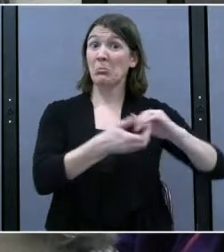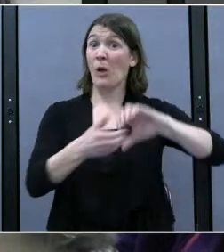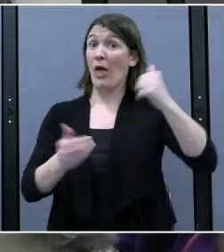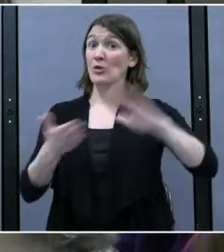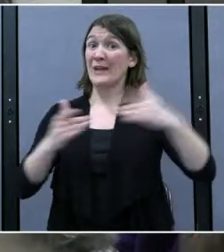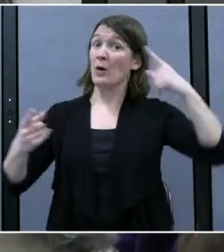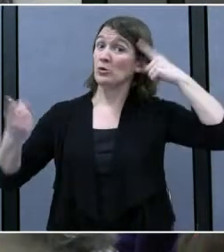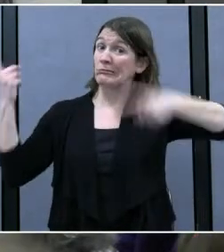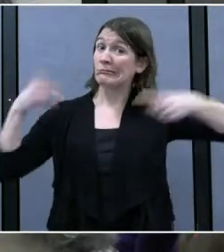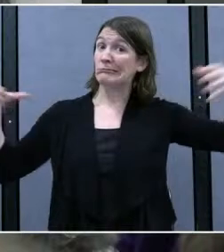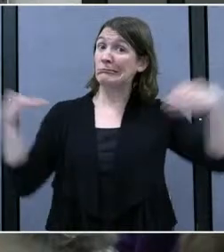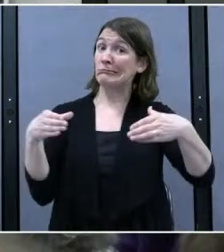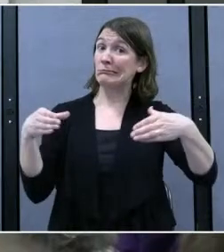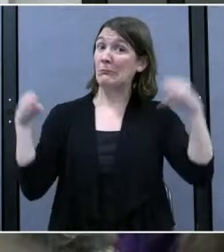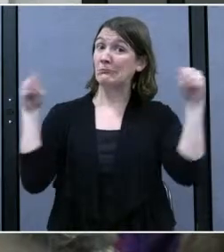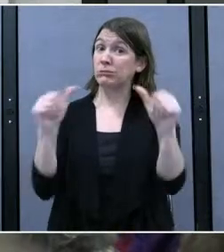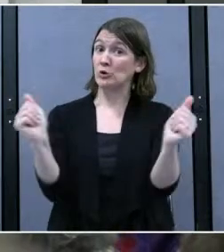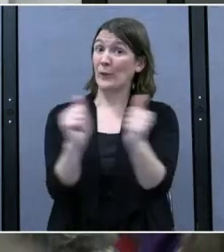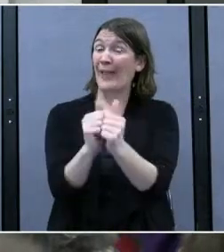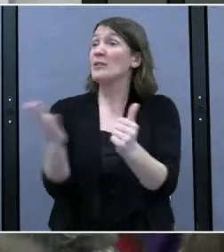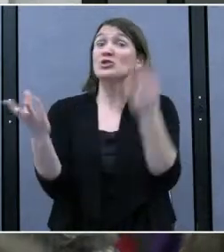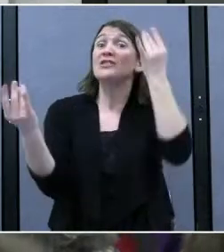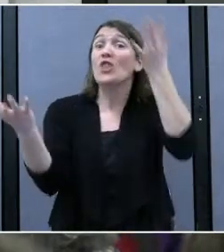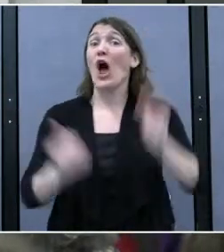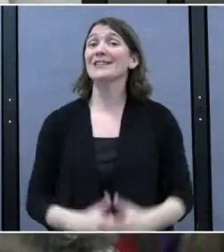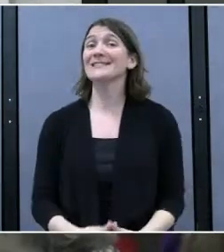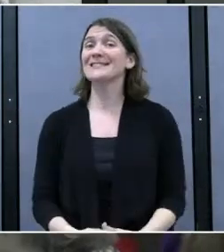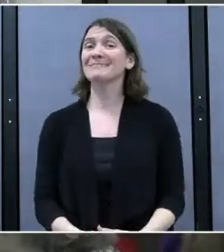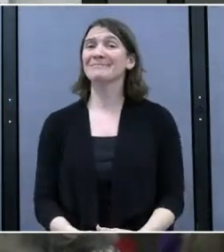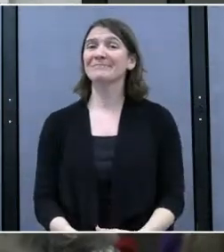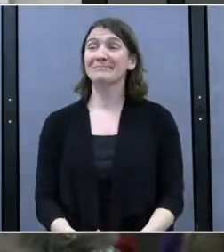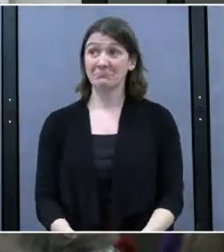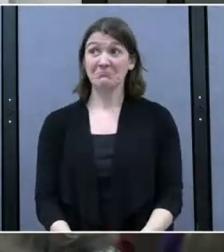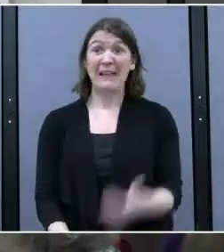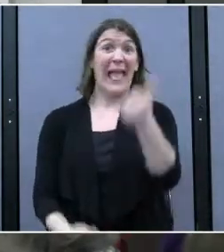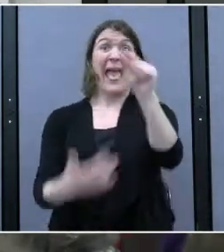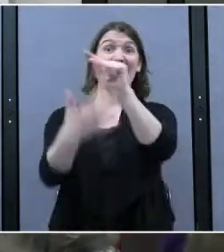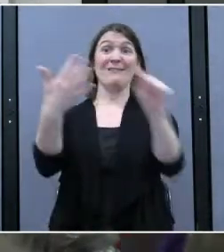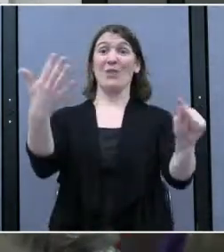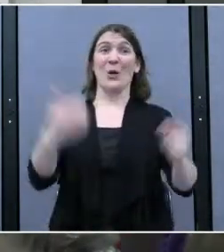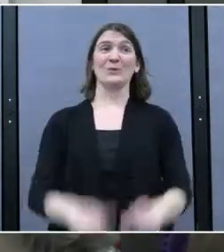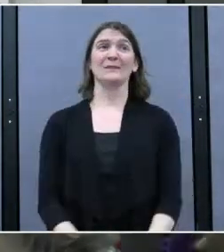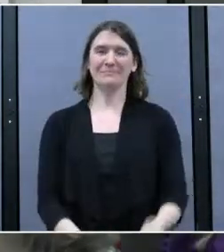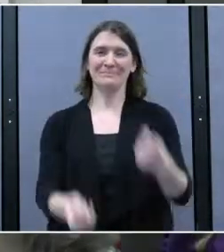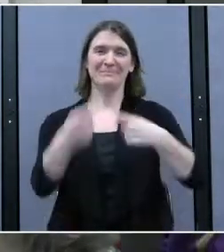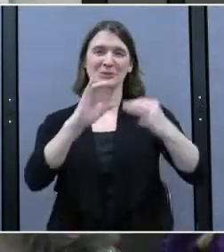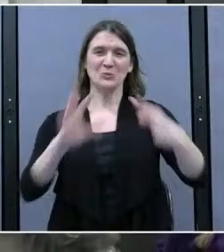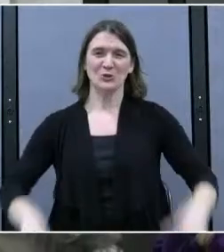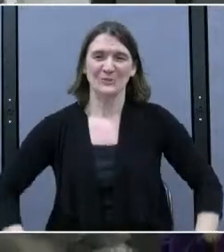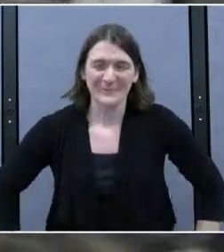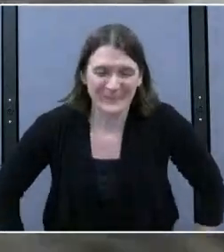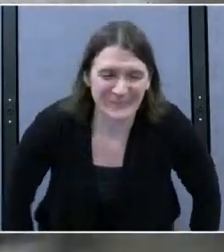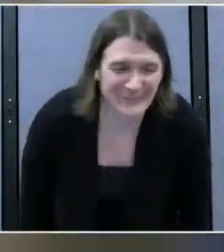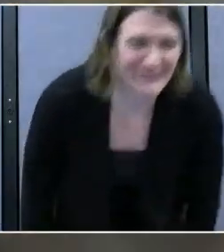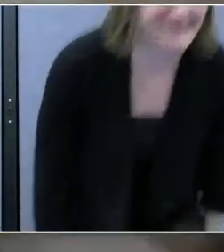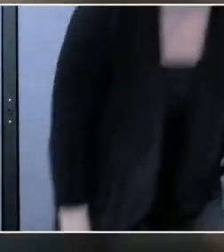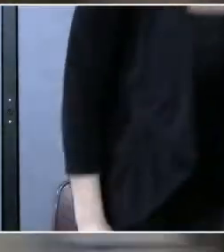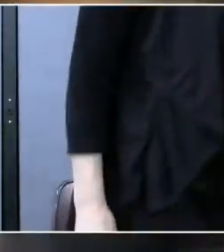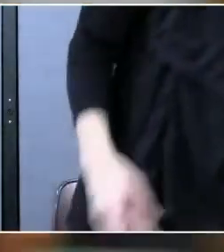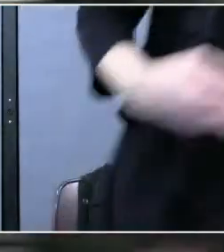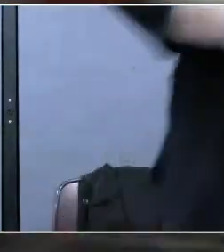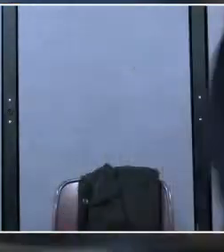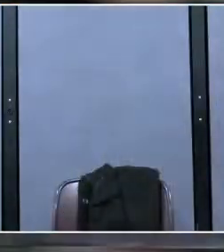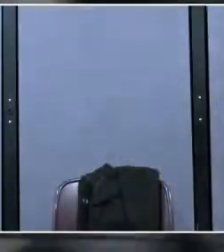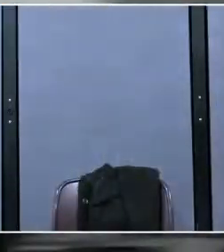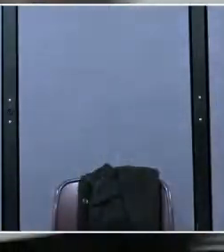So any thoughts on that? Sure. Any of those things? Yeah, I think I heard two questions.